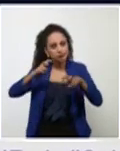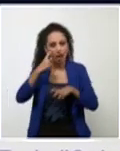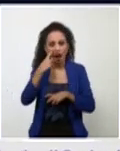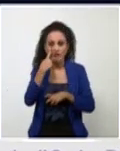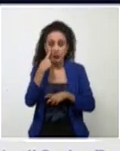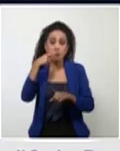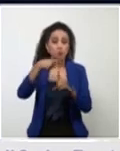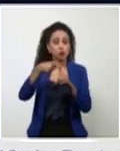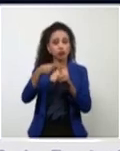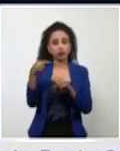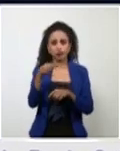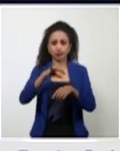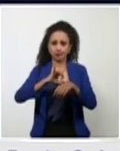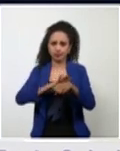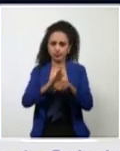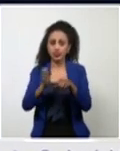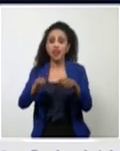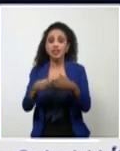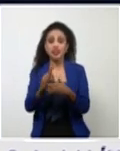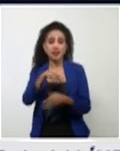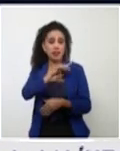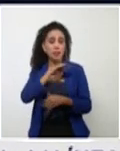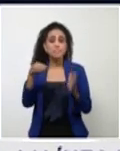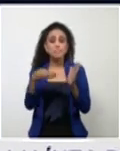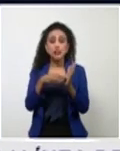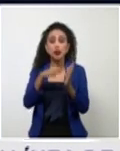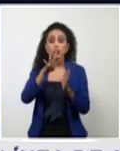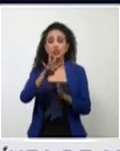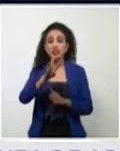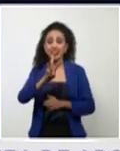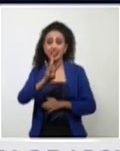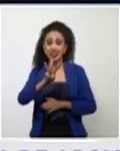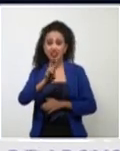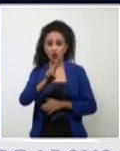the necessary tests. Yesterday,